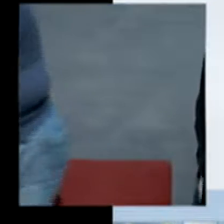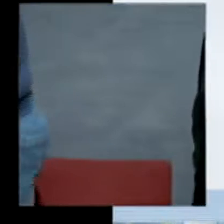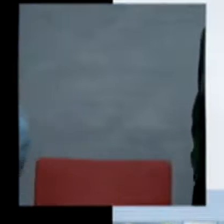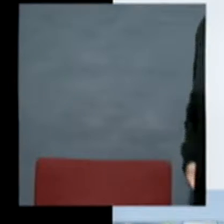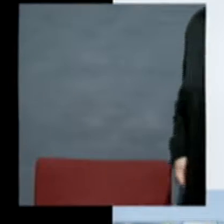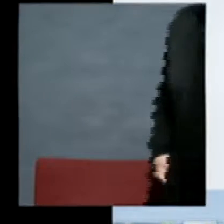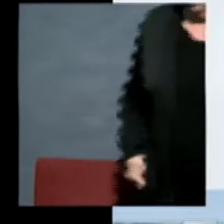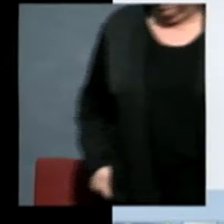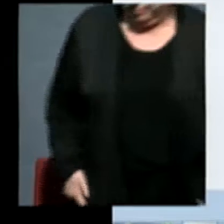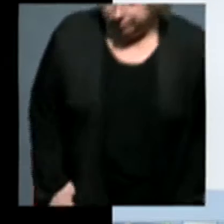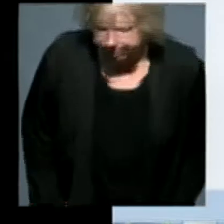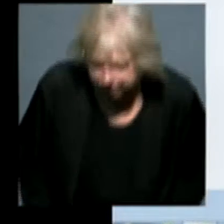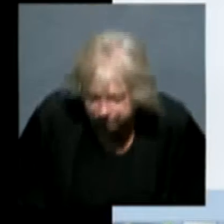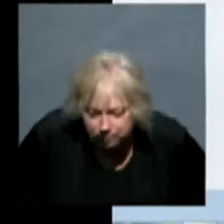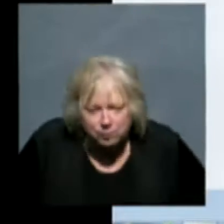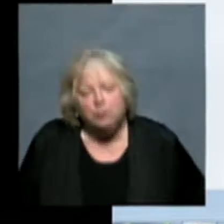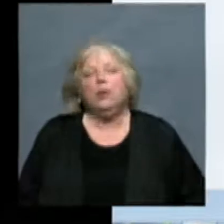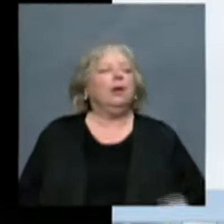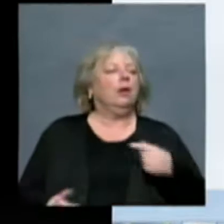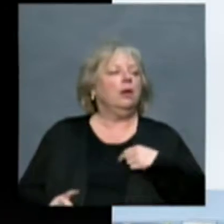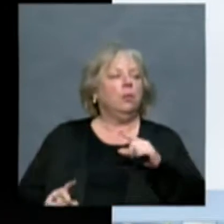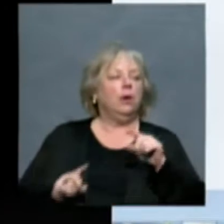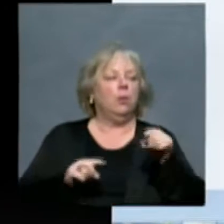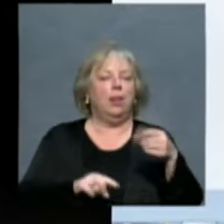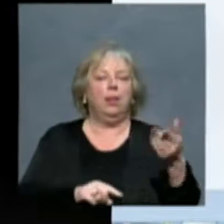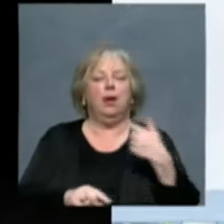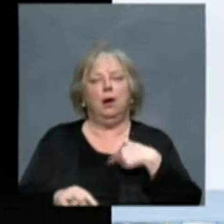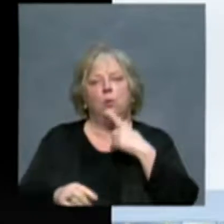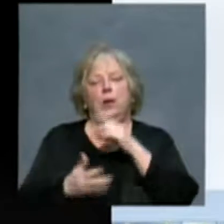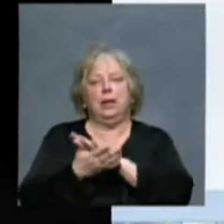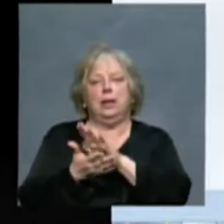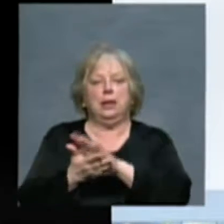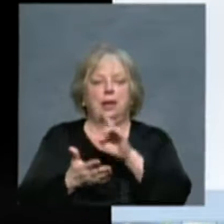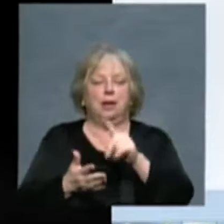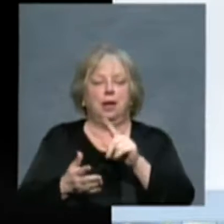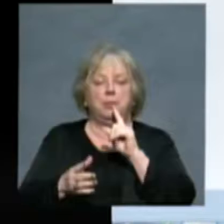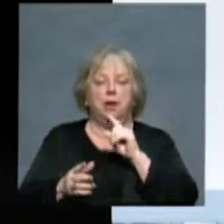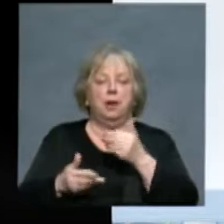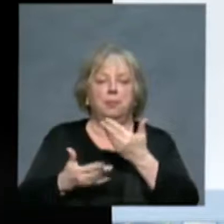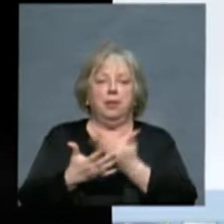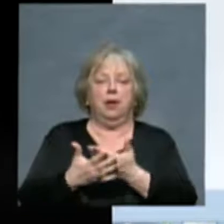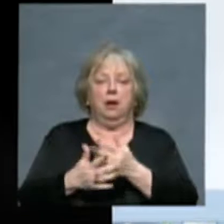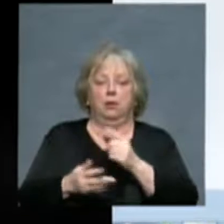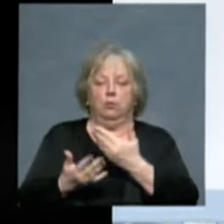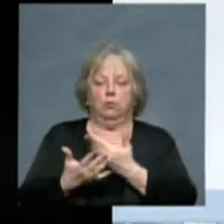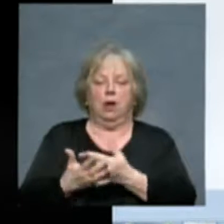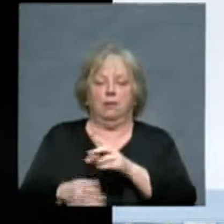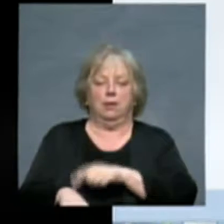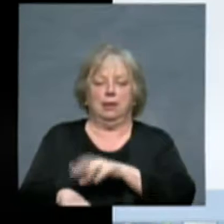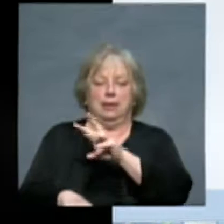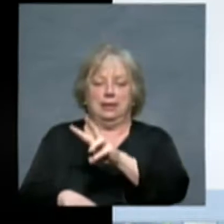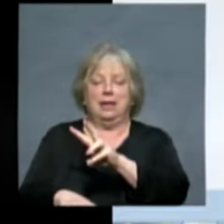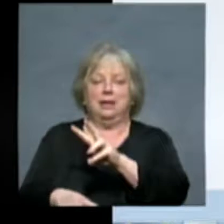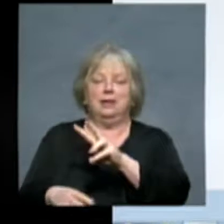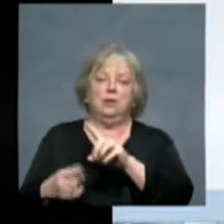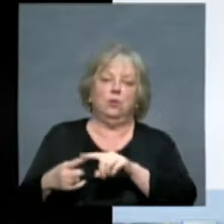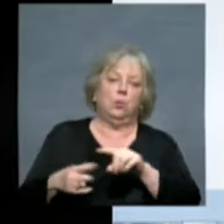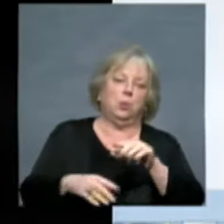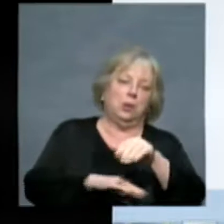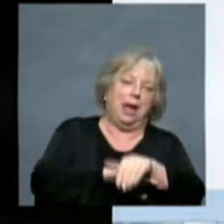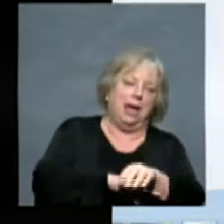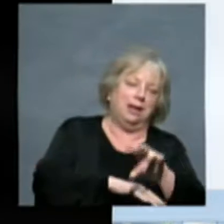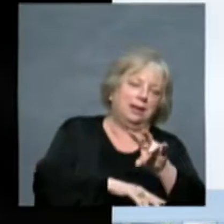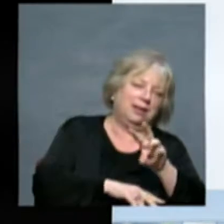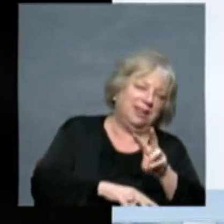This is the stuff that we went over there and we cleaned up and we worked hard. I'm there from 6 o'clock in the morning, from 6 to 7 o'clock at night. I'm